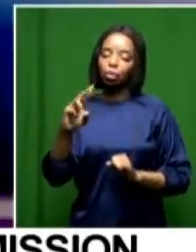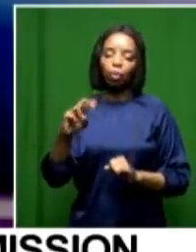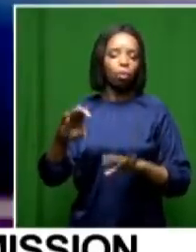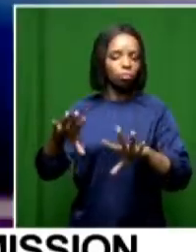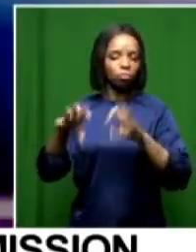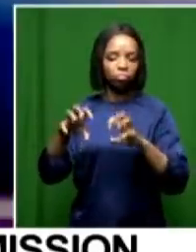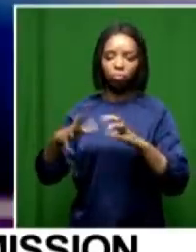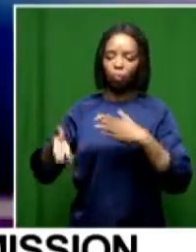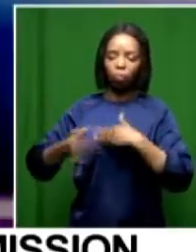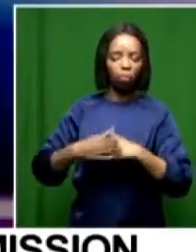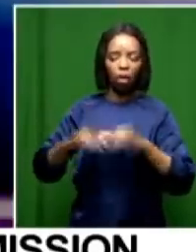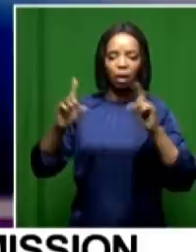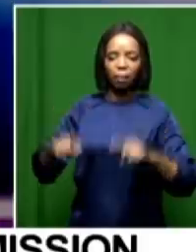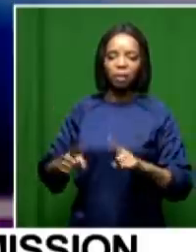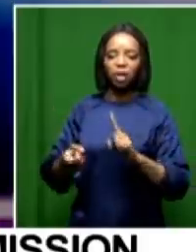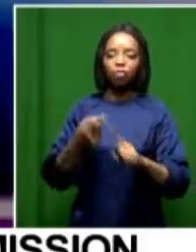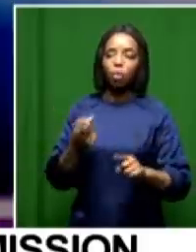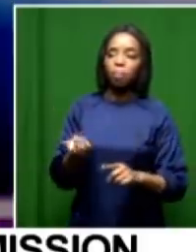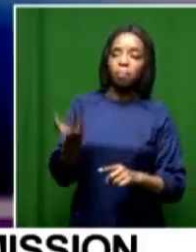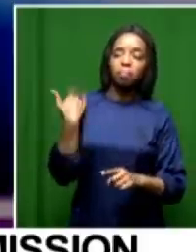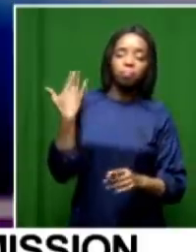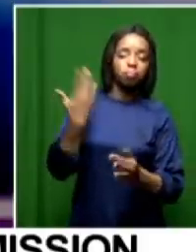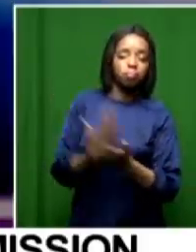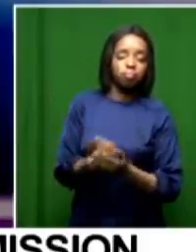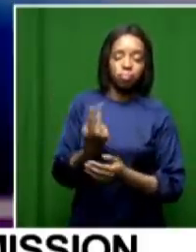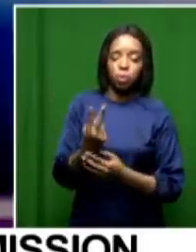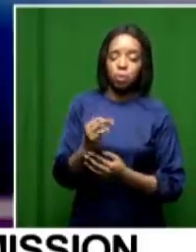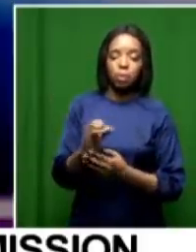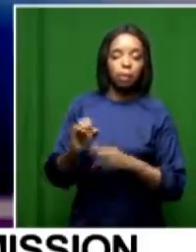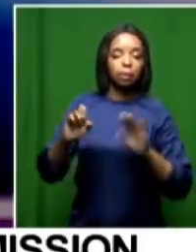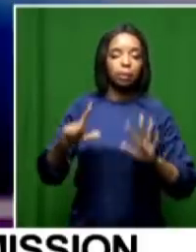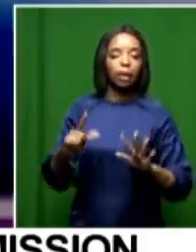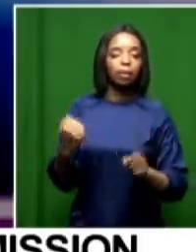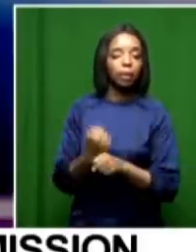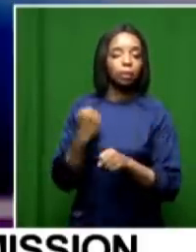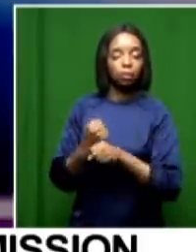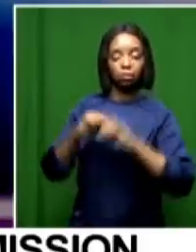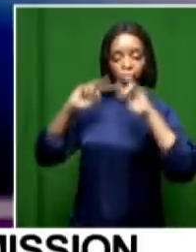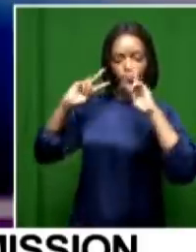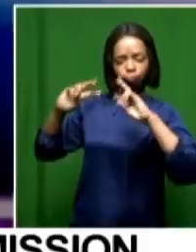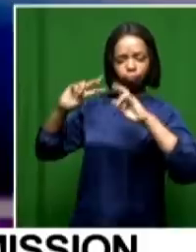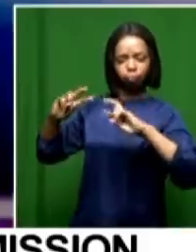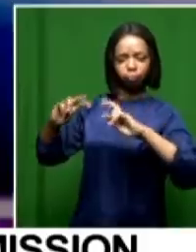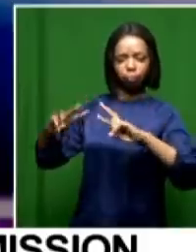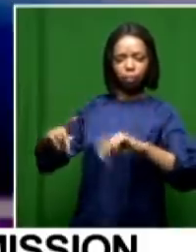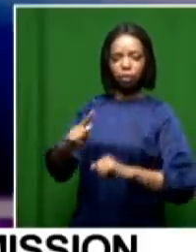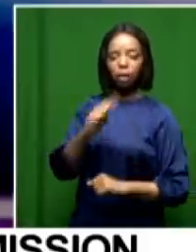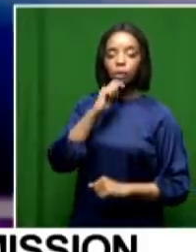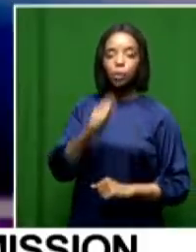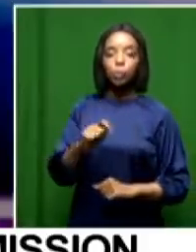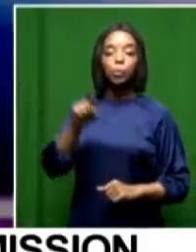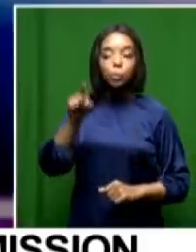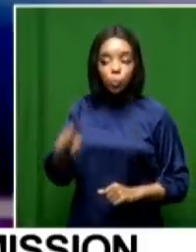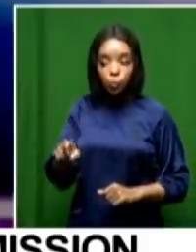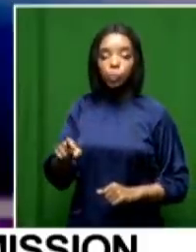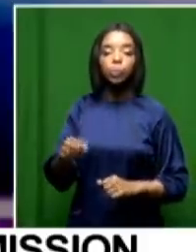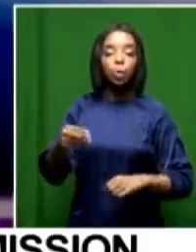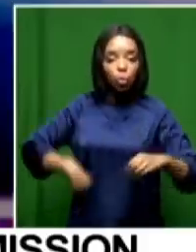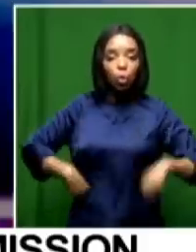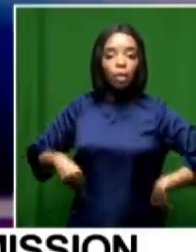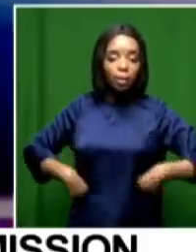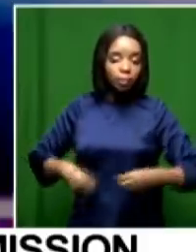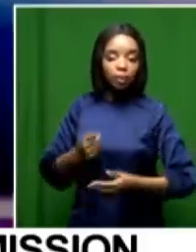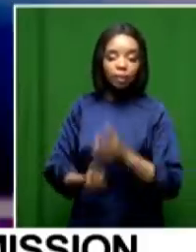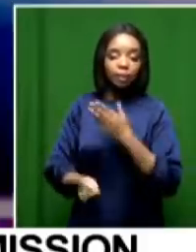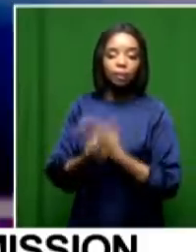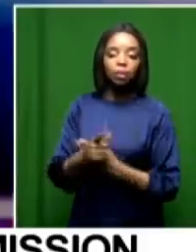country since 2007, pending the investigations we have called for. If they are really anti-corruption and pursuing an agenda of anti-corruption, not just an